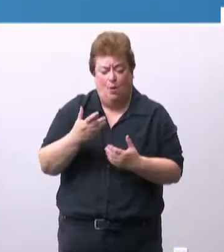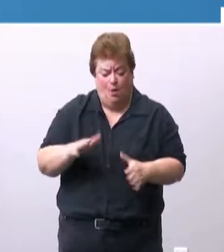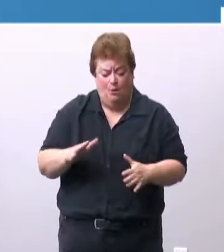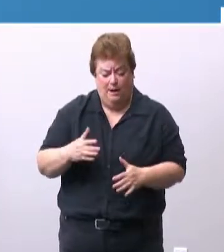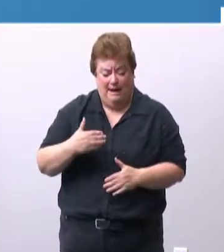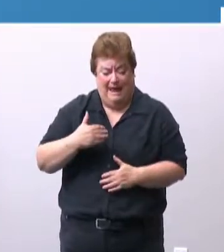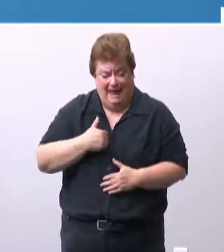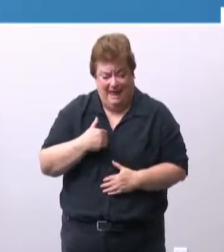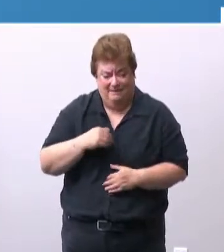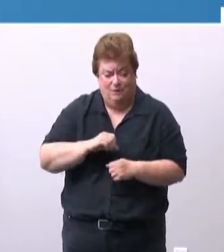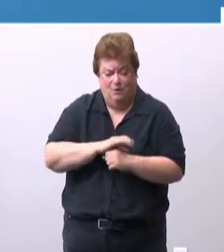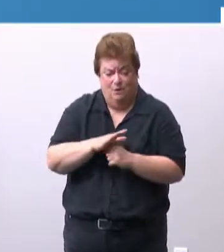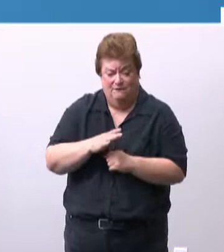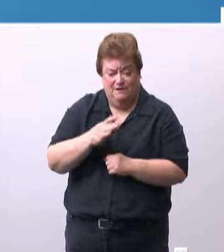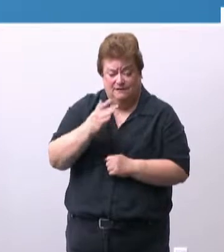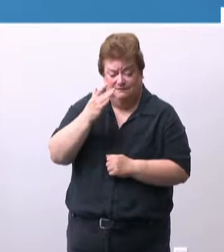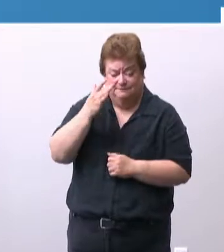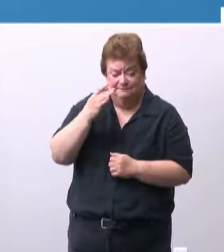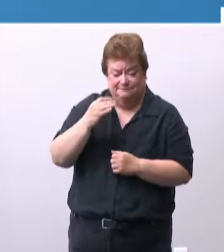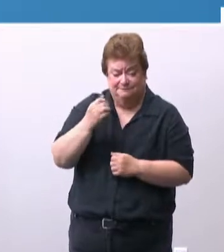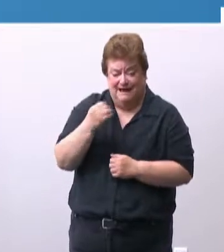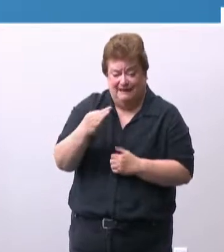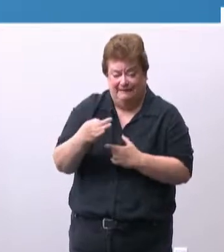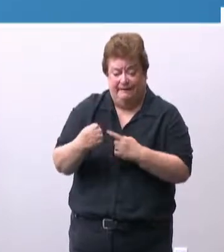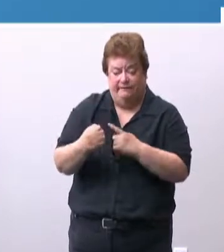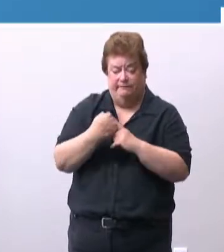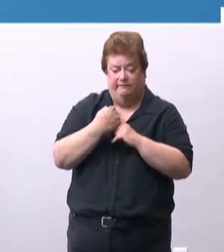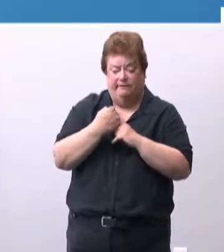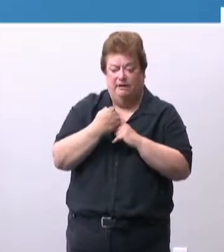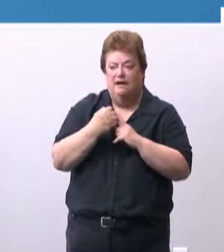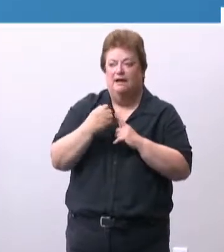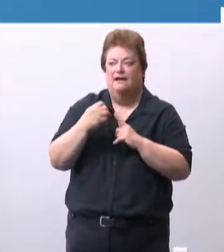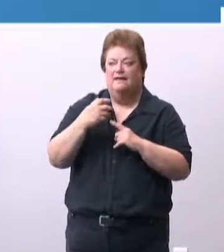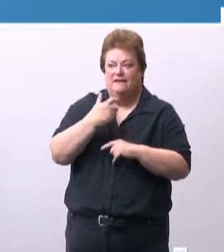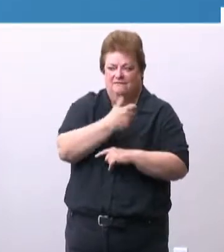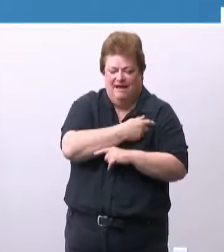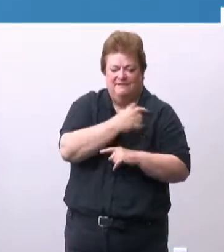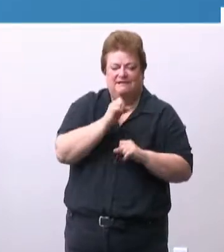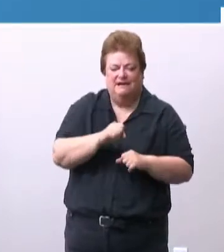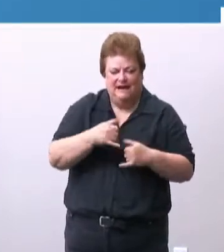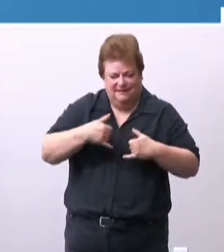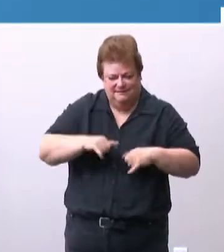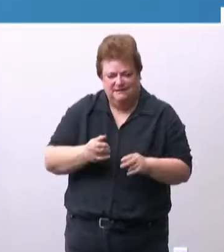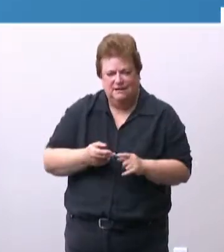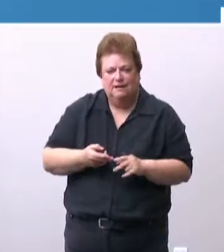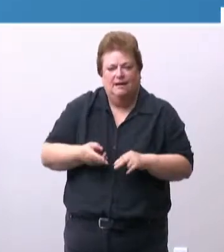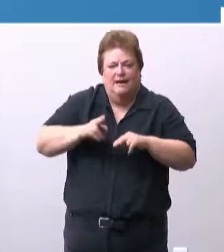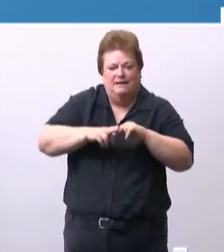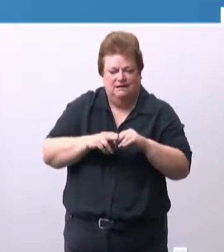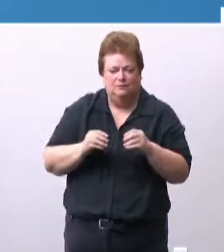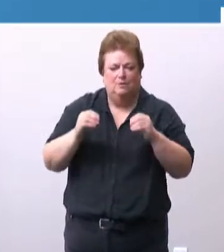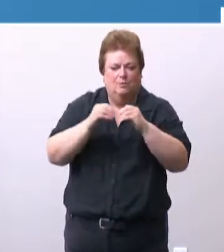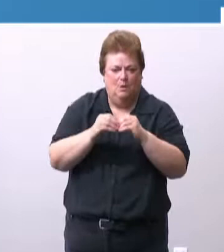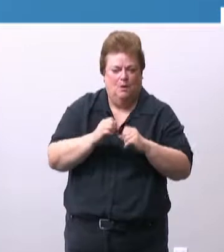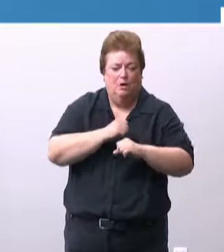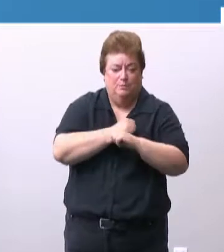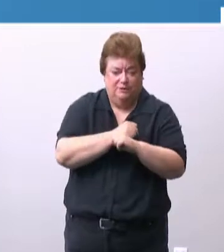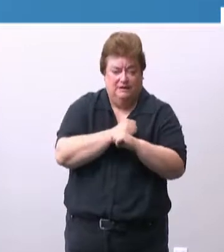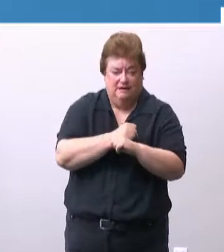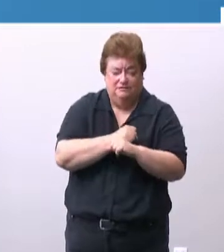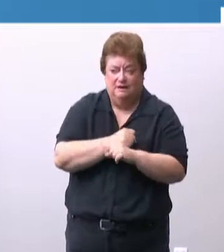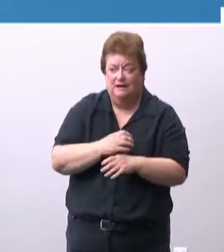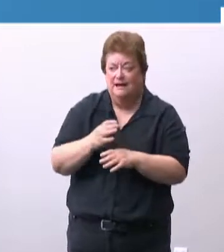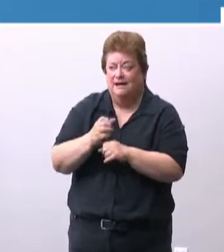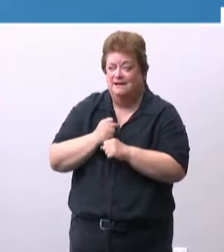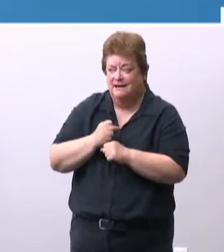COVID-19, research shows that vaccination can offer additional protection against reinfection. Getting vaccinated